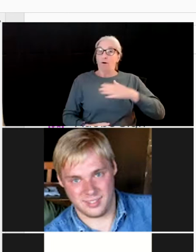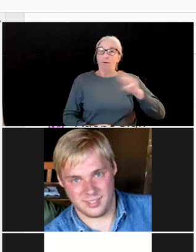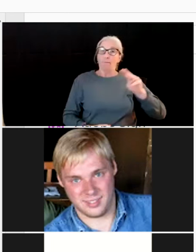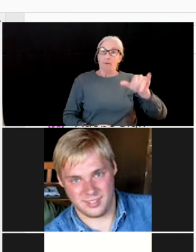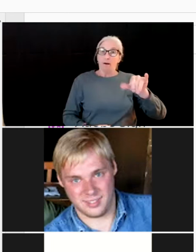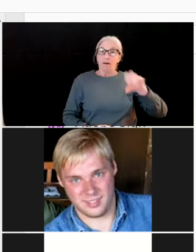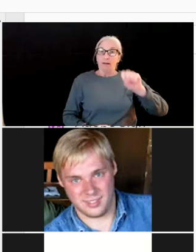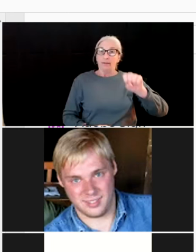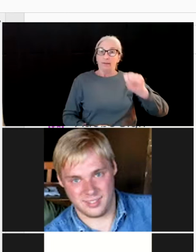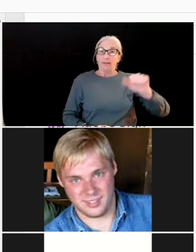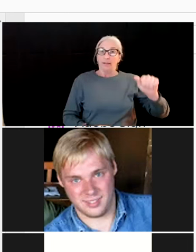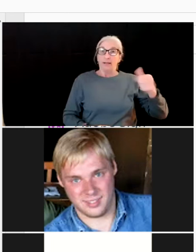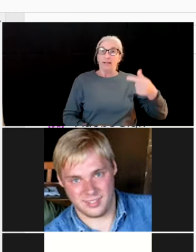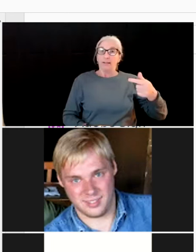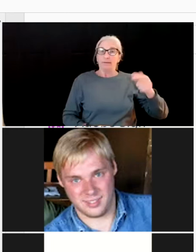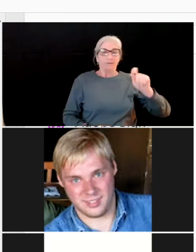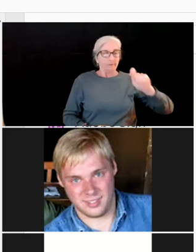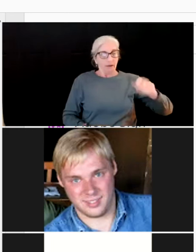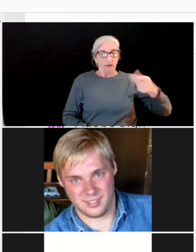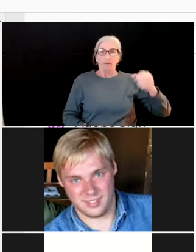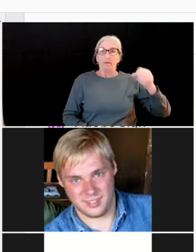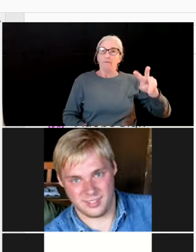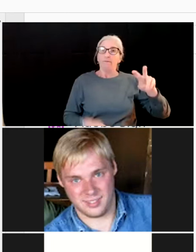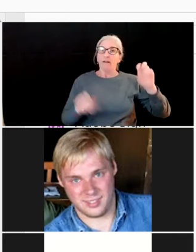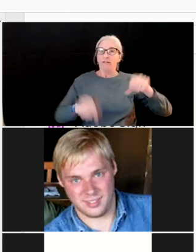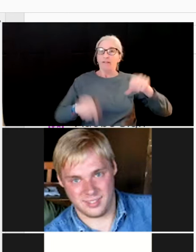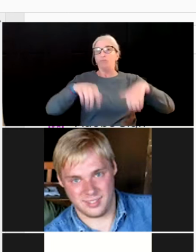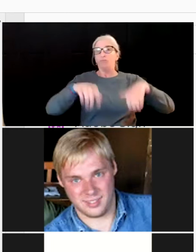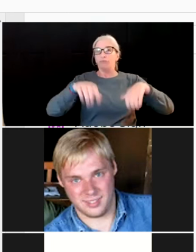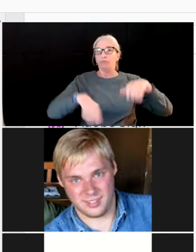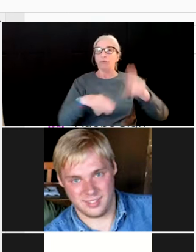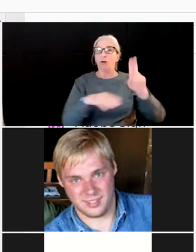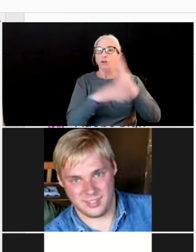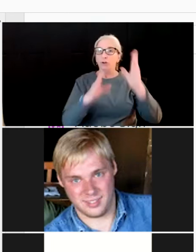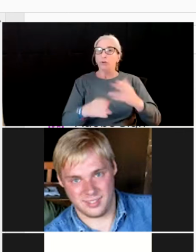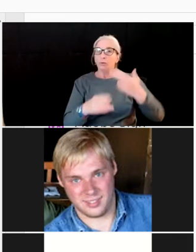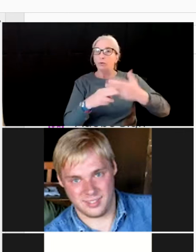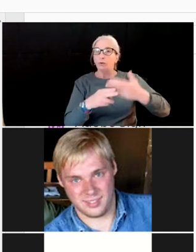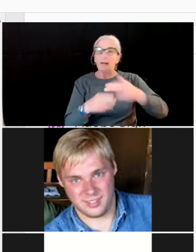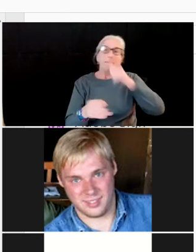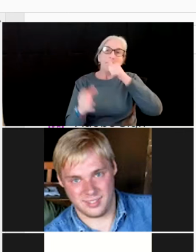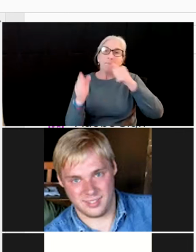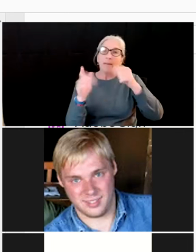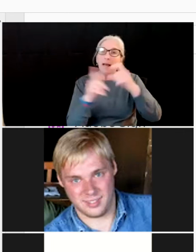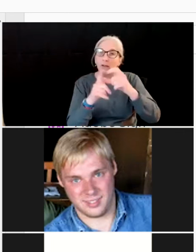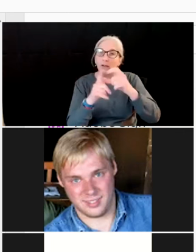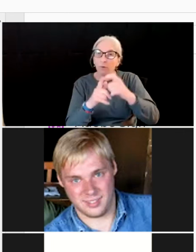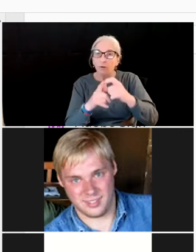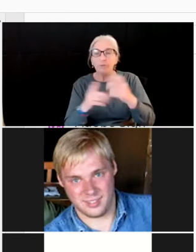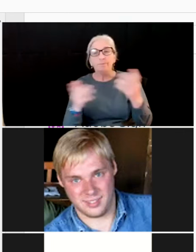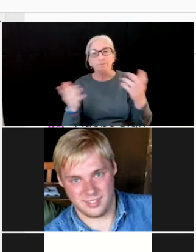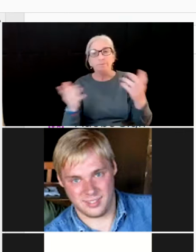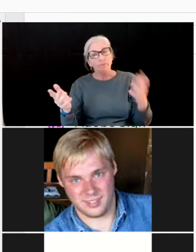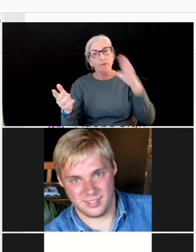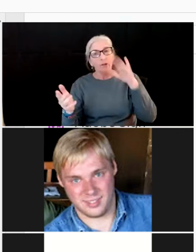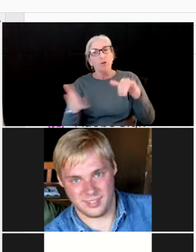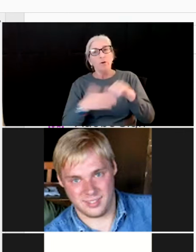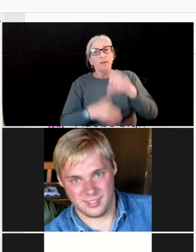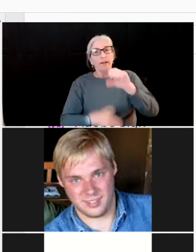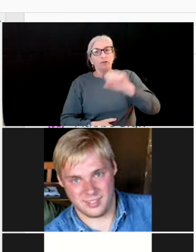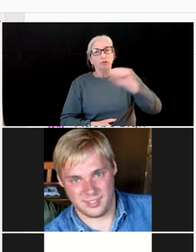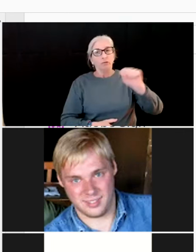their username, password, and extra security. What Social Security will do is they'll ask for a